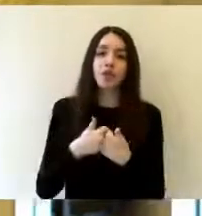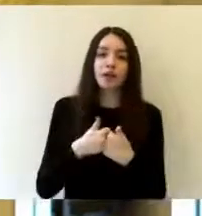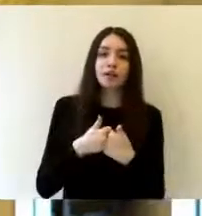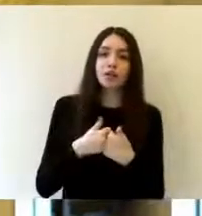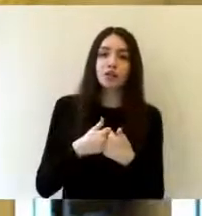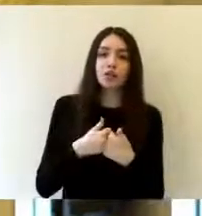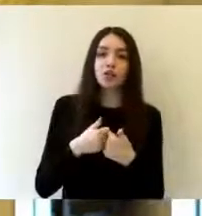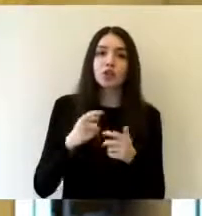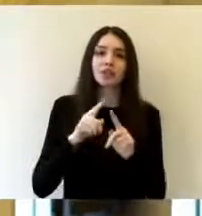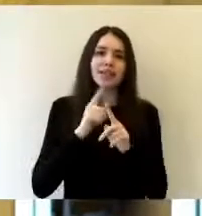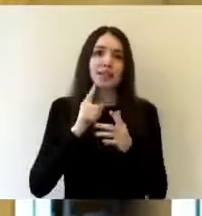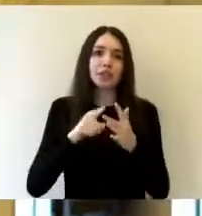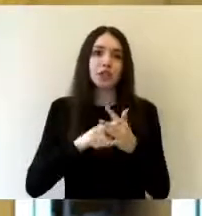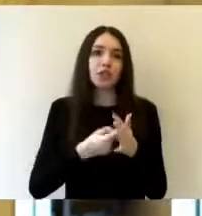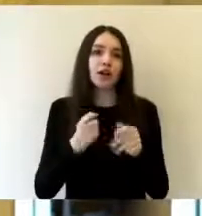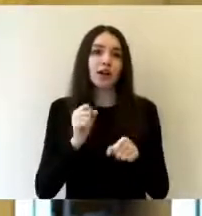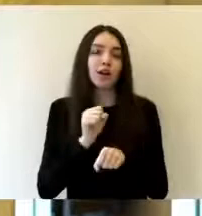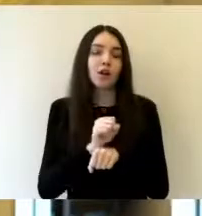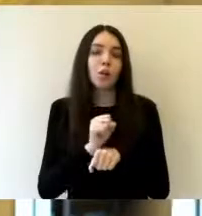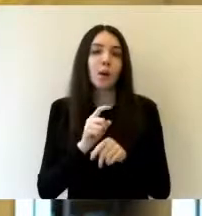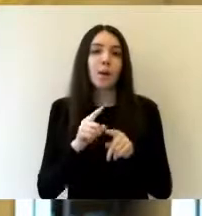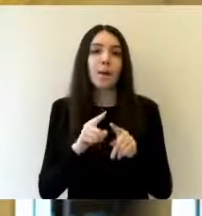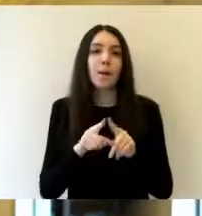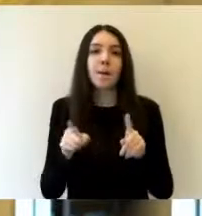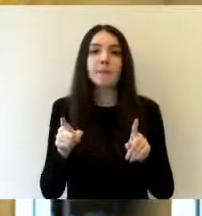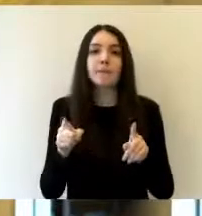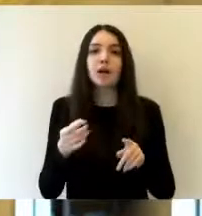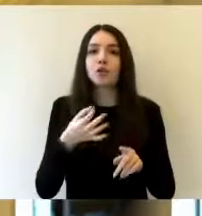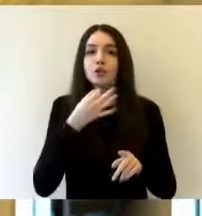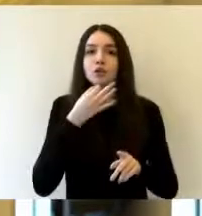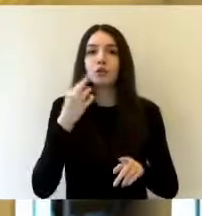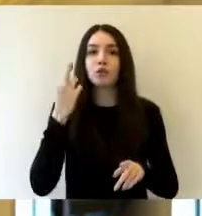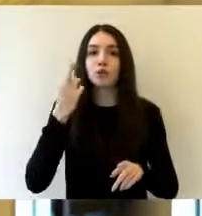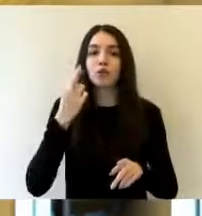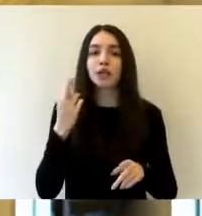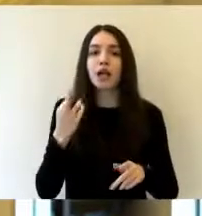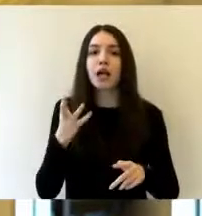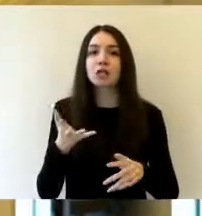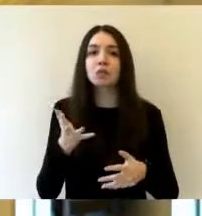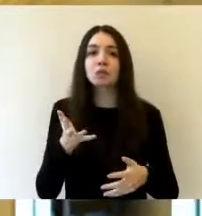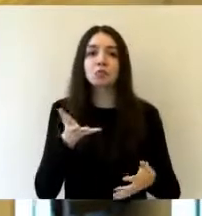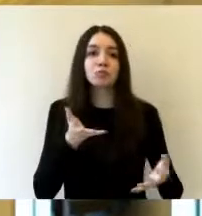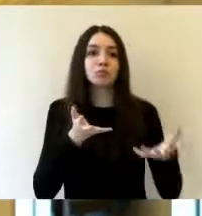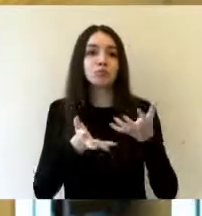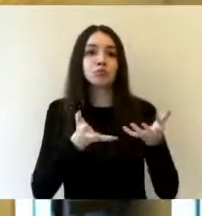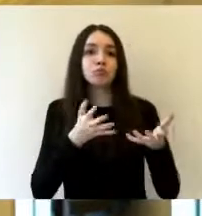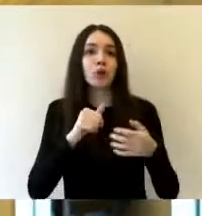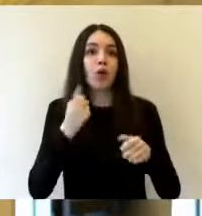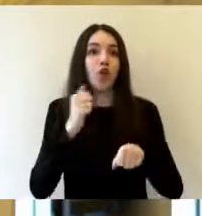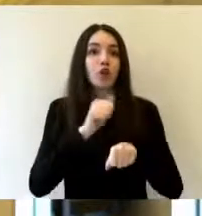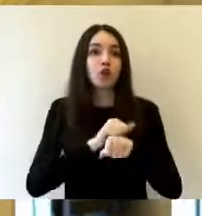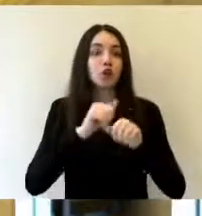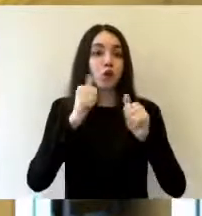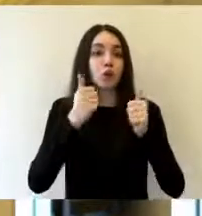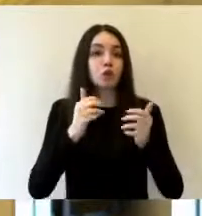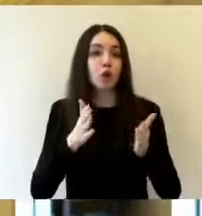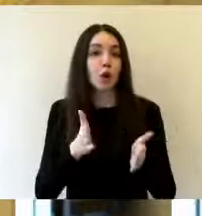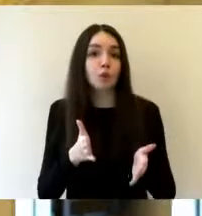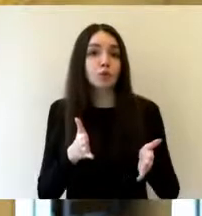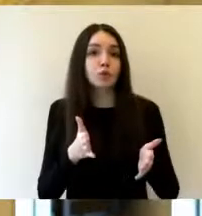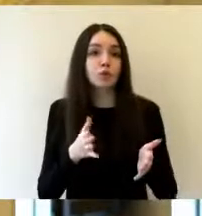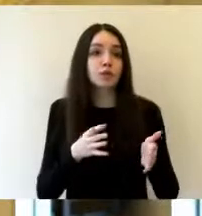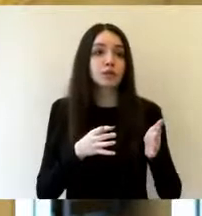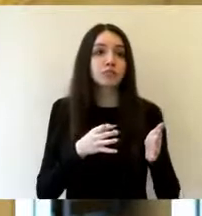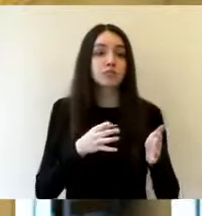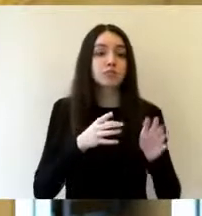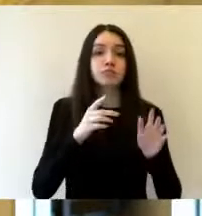started out as like a joke, really, but what we realized is we're just kind of engaging with other stone sculptors of varying skill